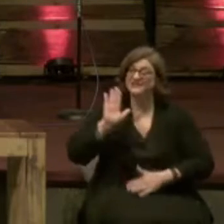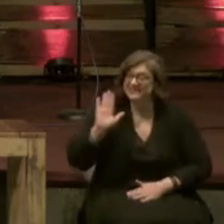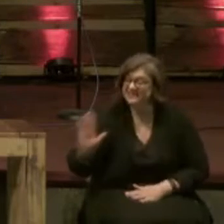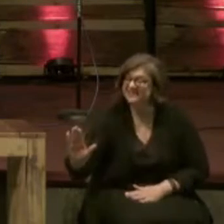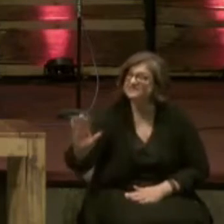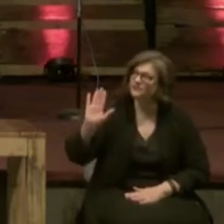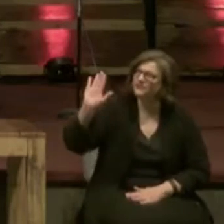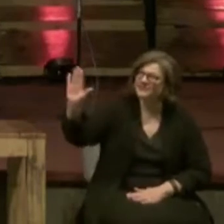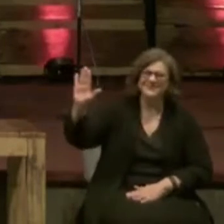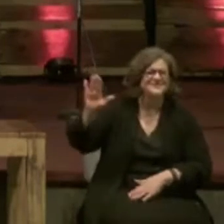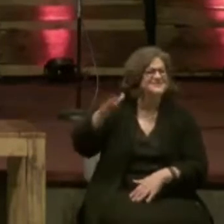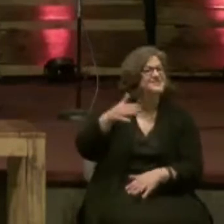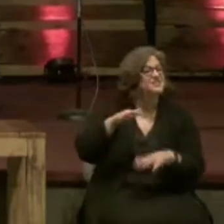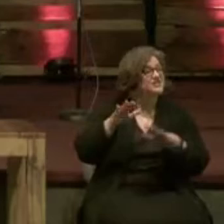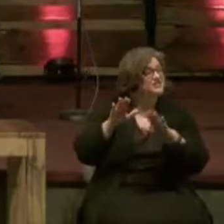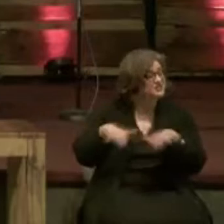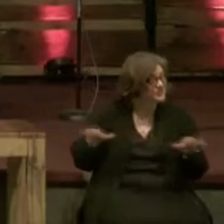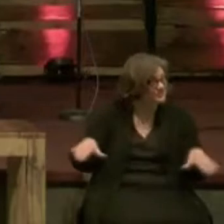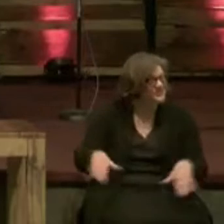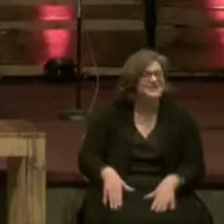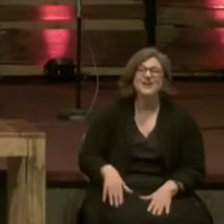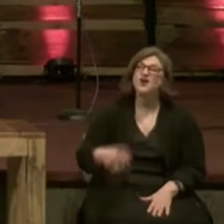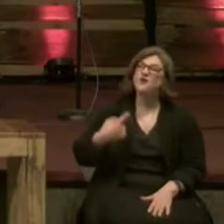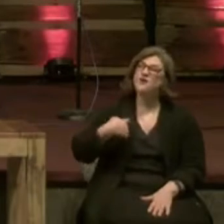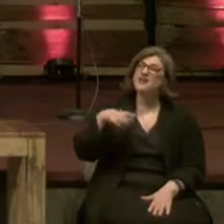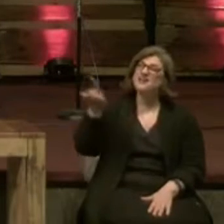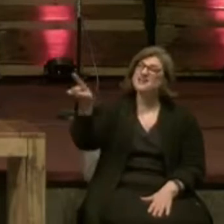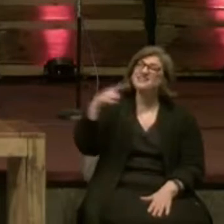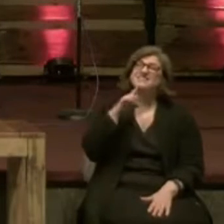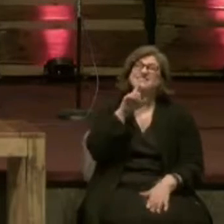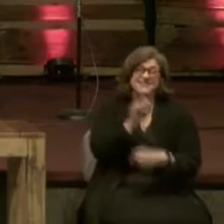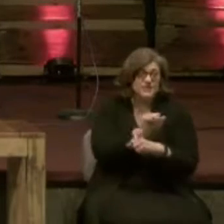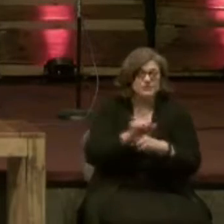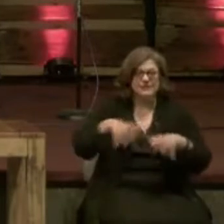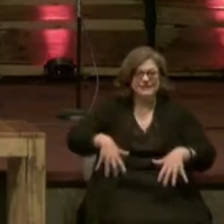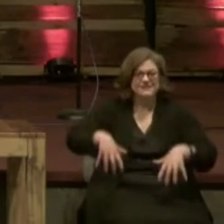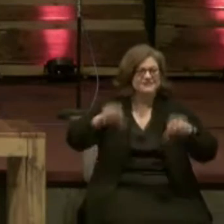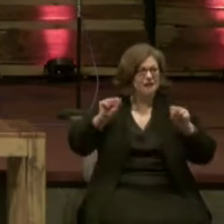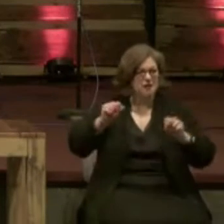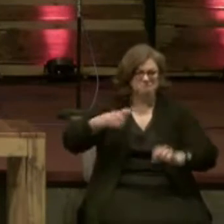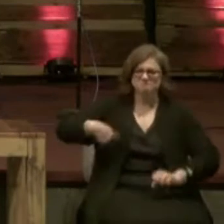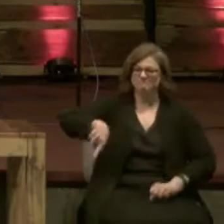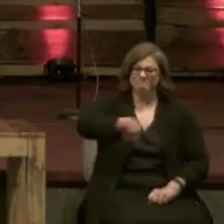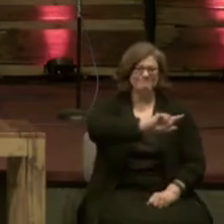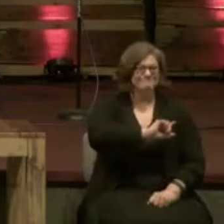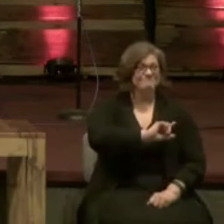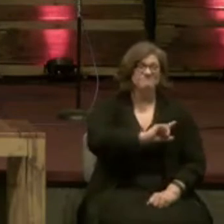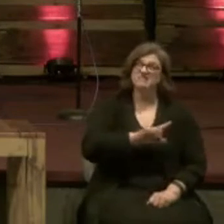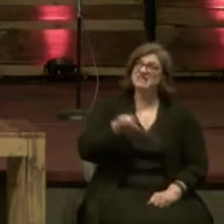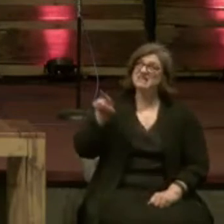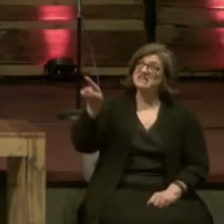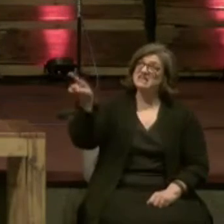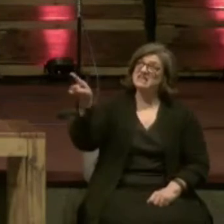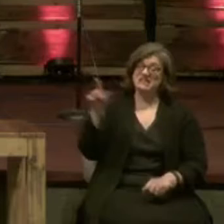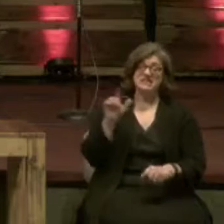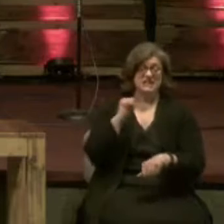God. We're adopted into his family. He's made room for us. Will we make room for